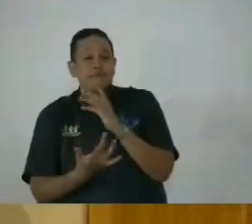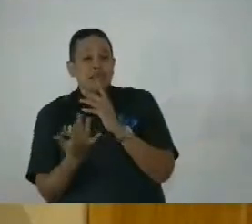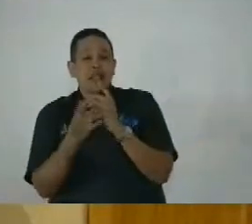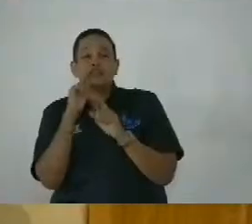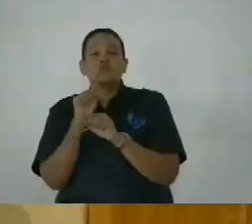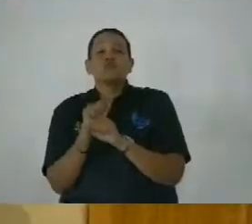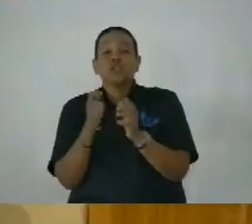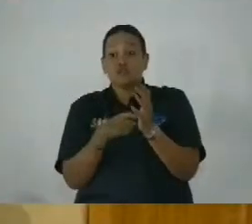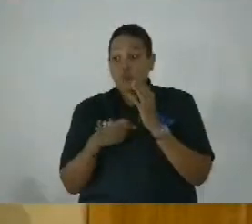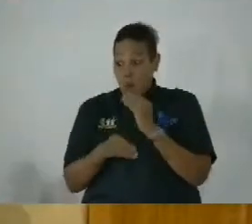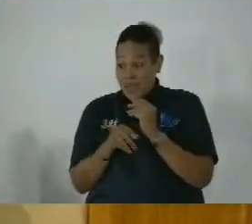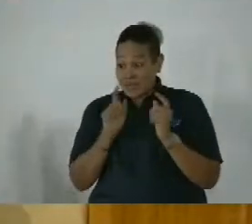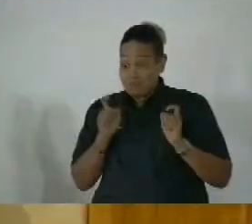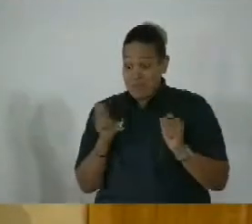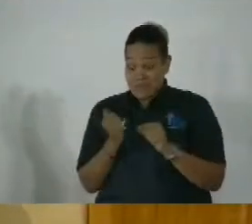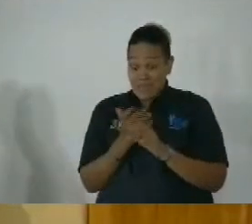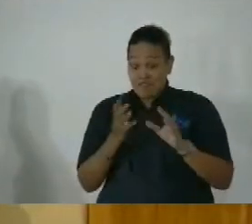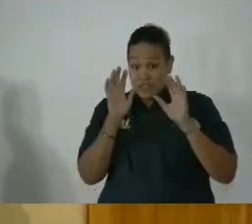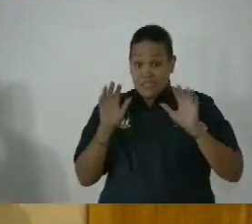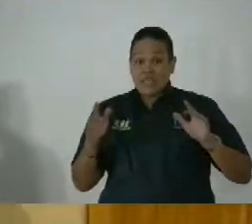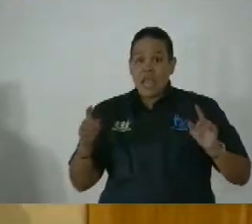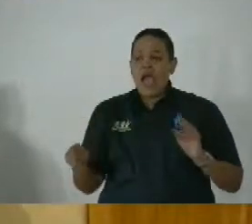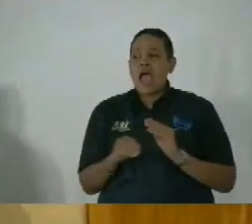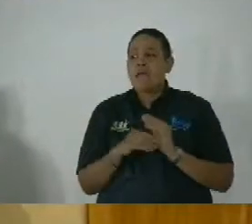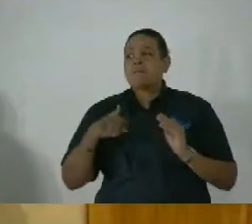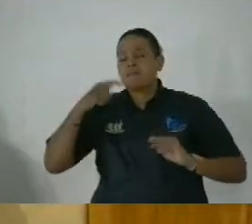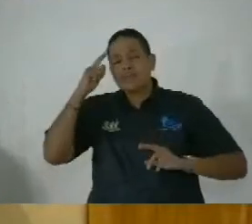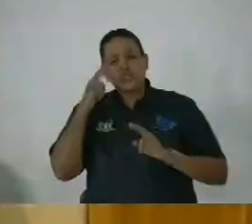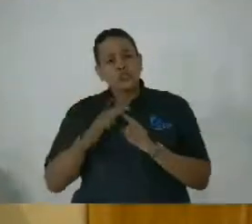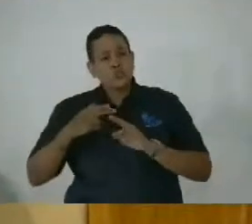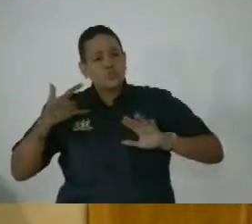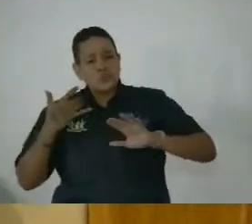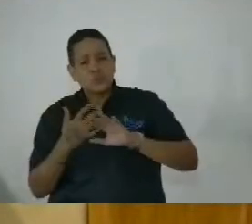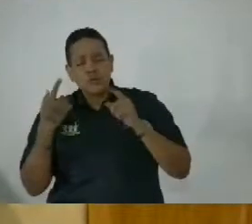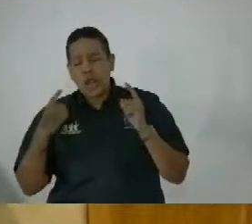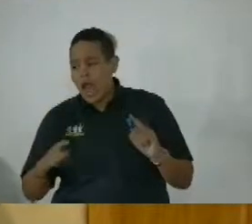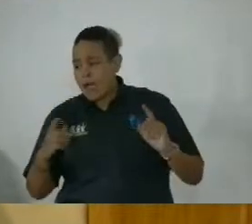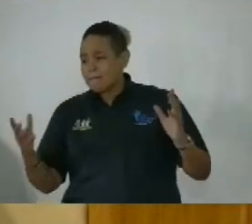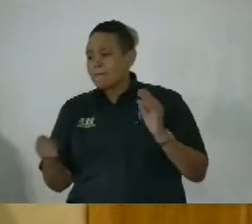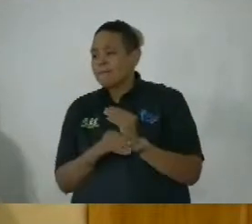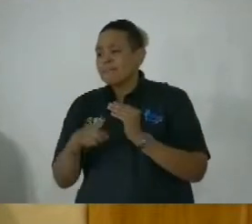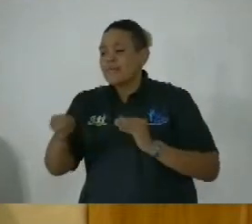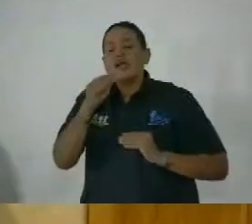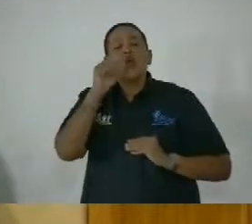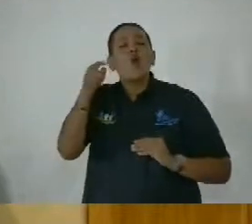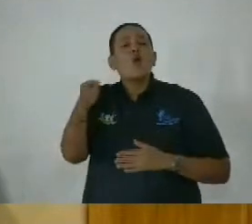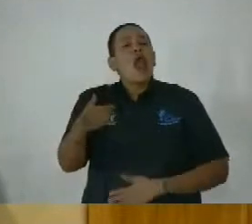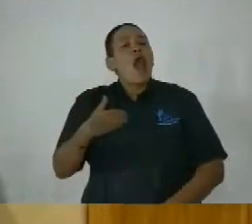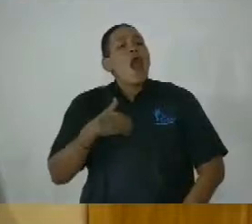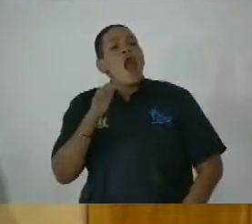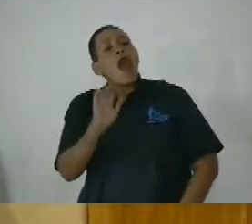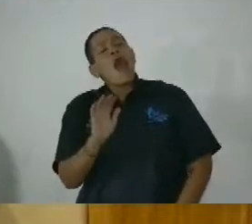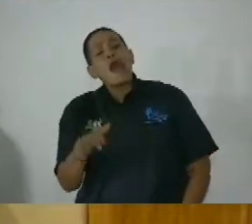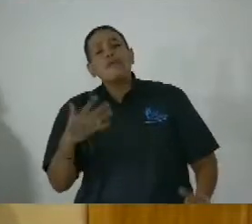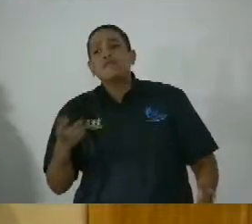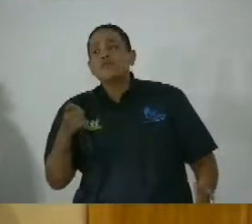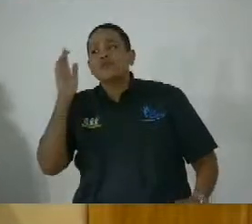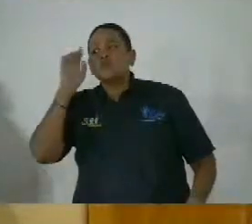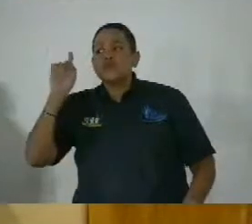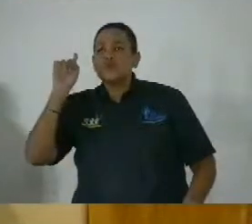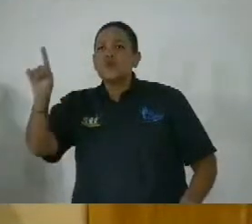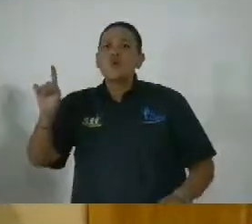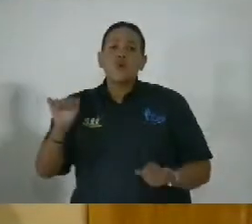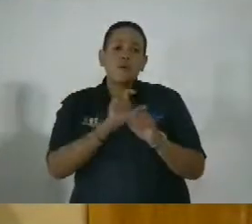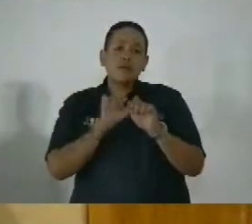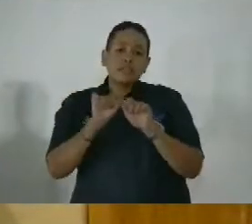required. Indeed, we think that in a very short order, they'll not only have, you will go to a